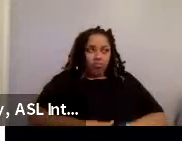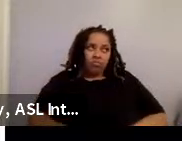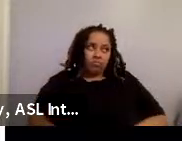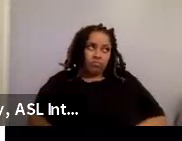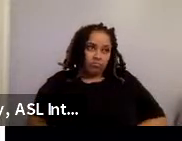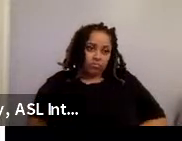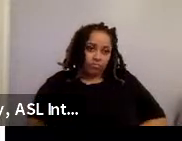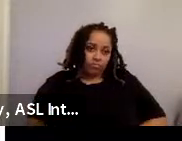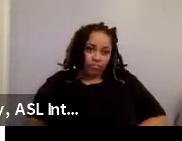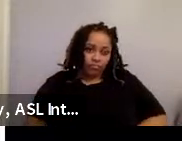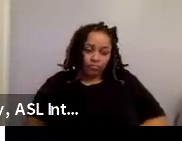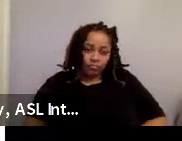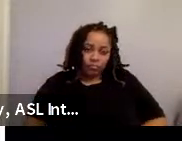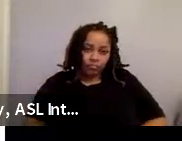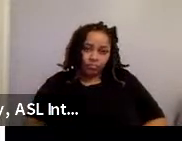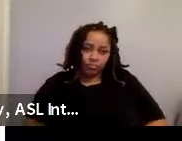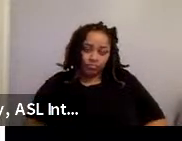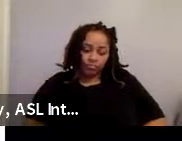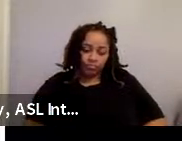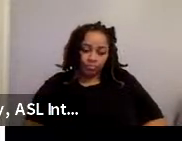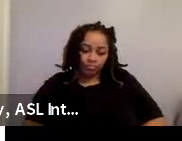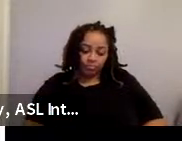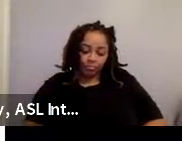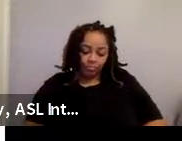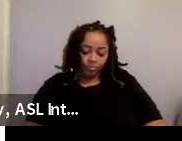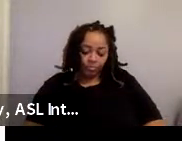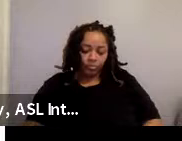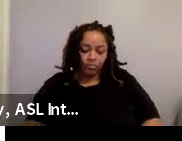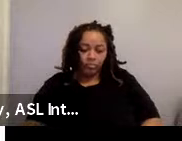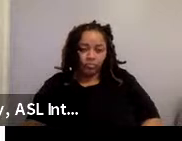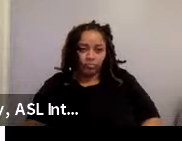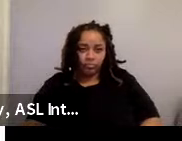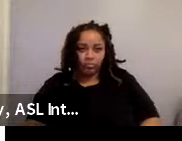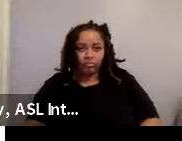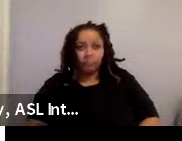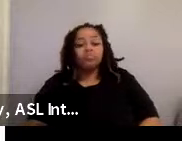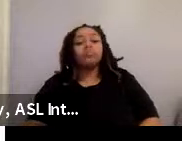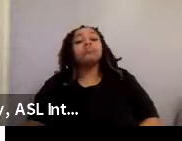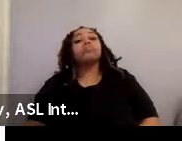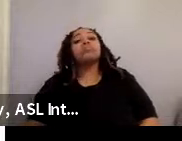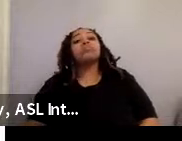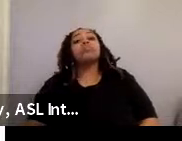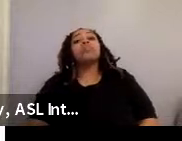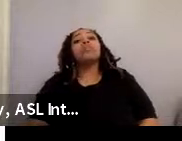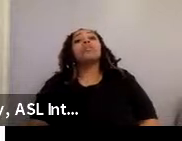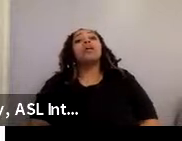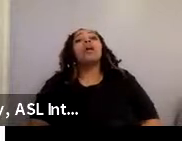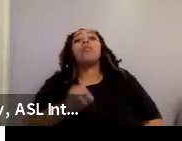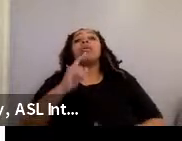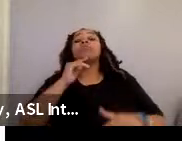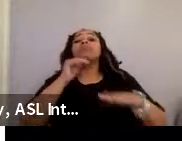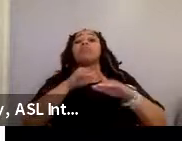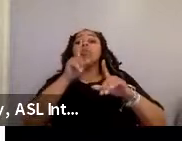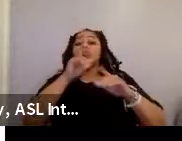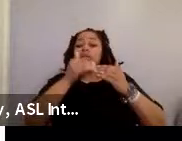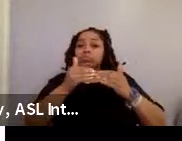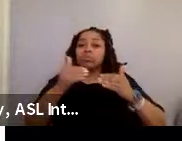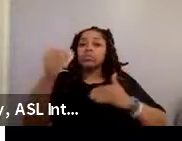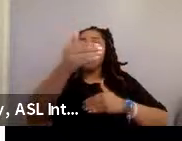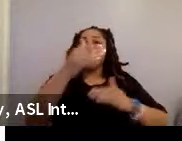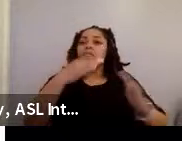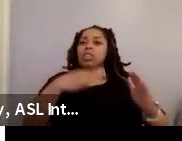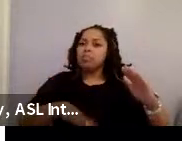slide, 64. I want to remind folks that you can go beyond the minimum. The question is that what about